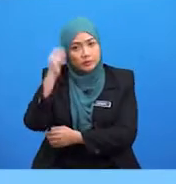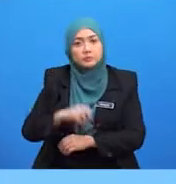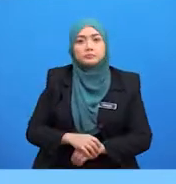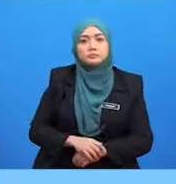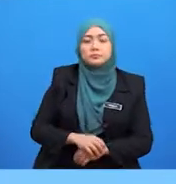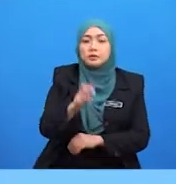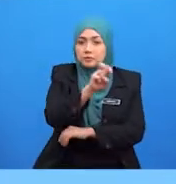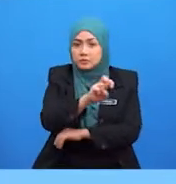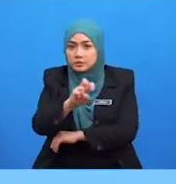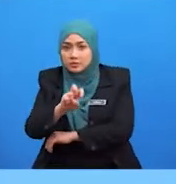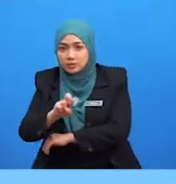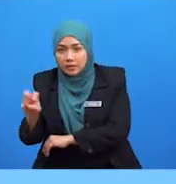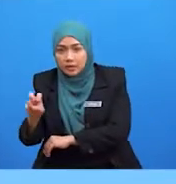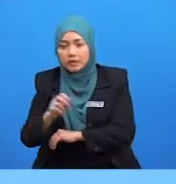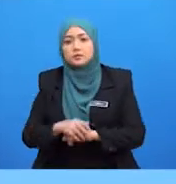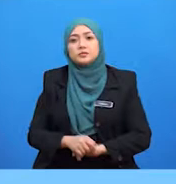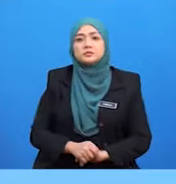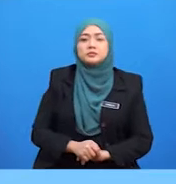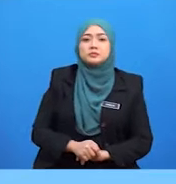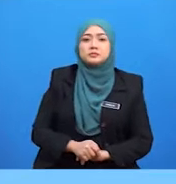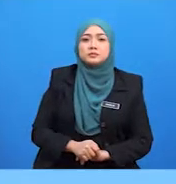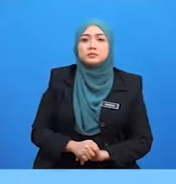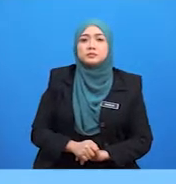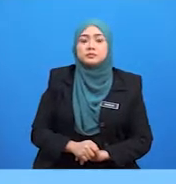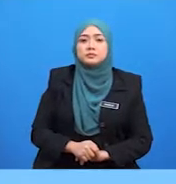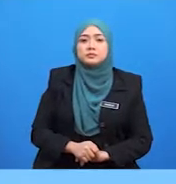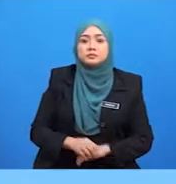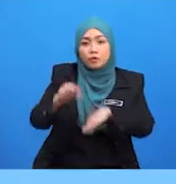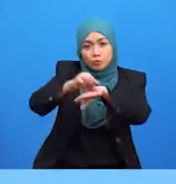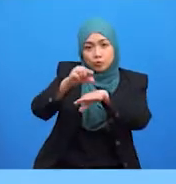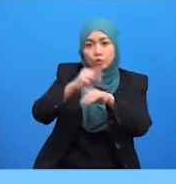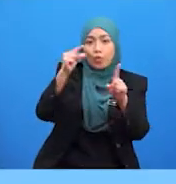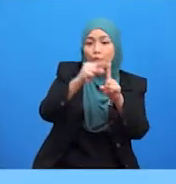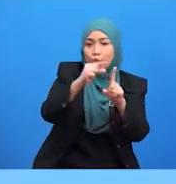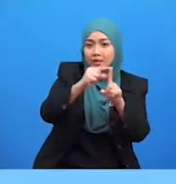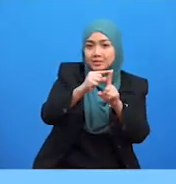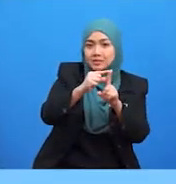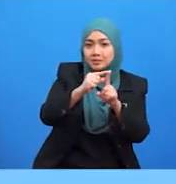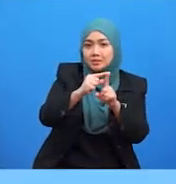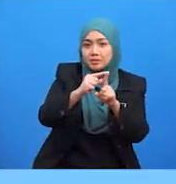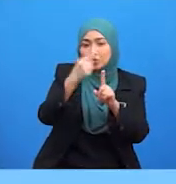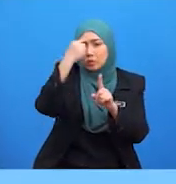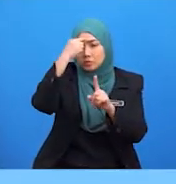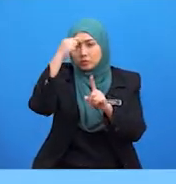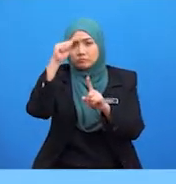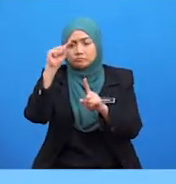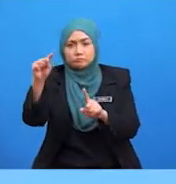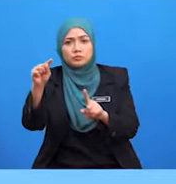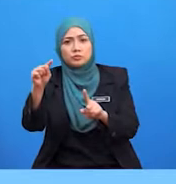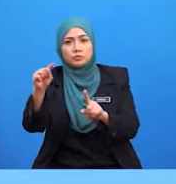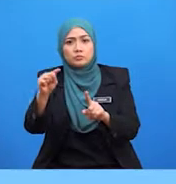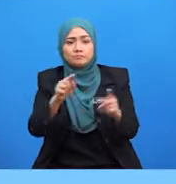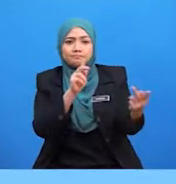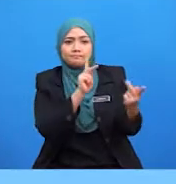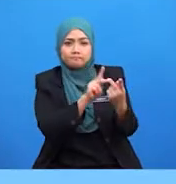For instance, you may want to use the words like big to describe an aeroplane that is big